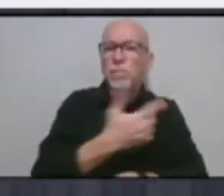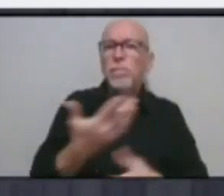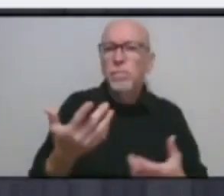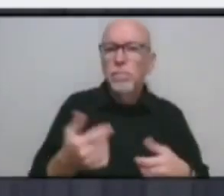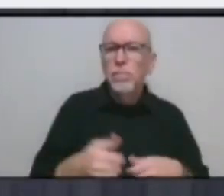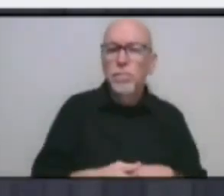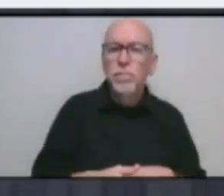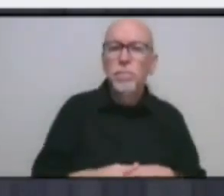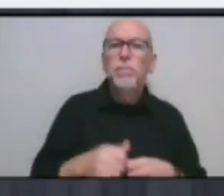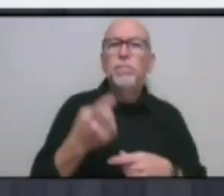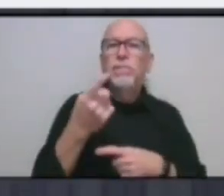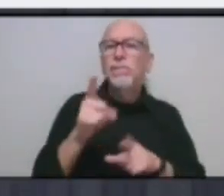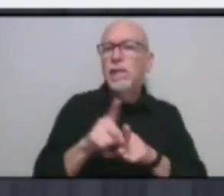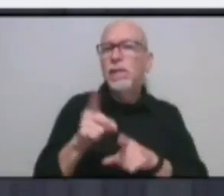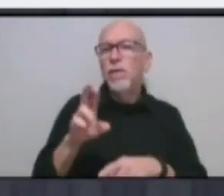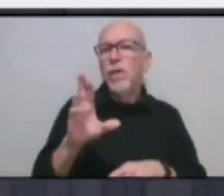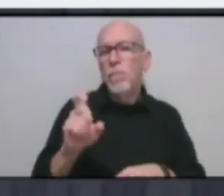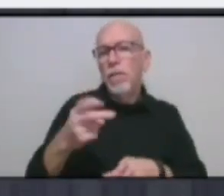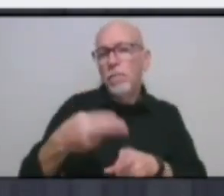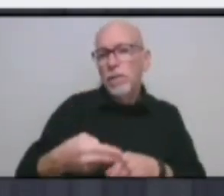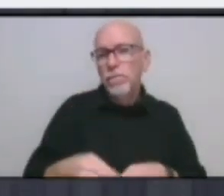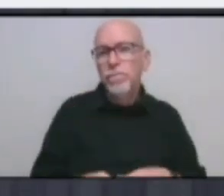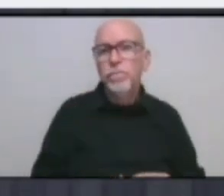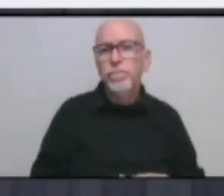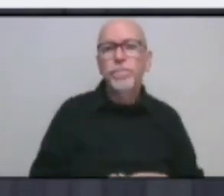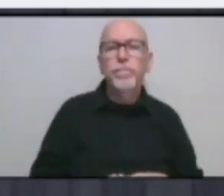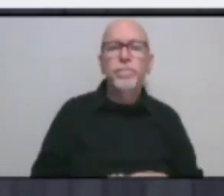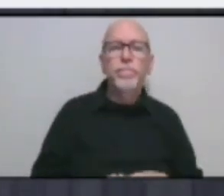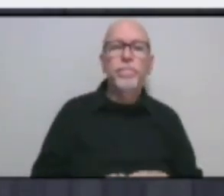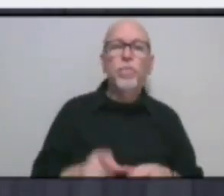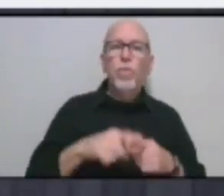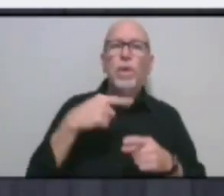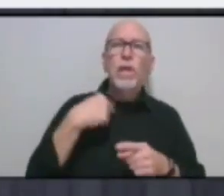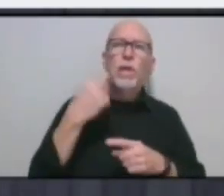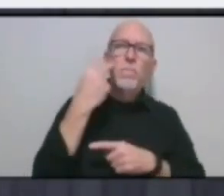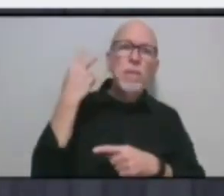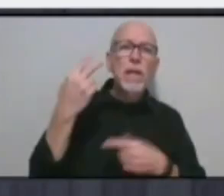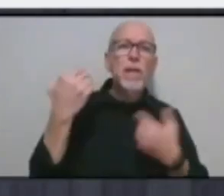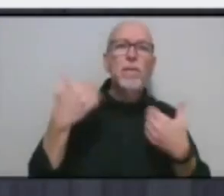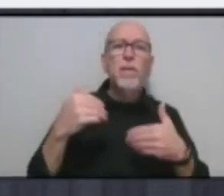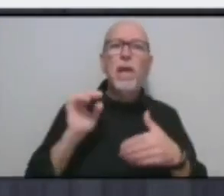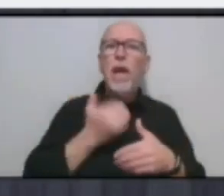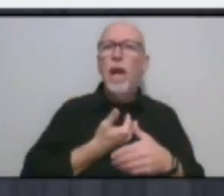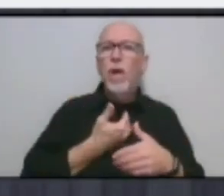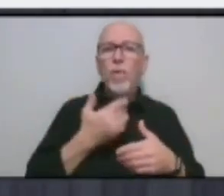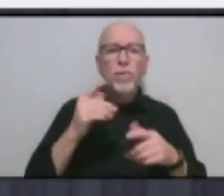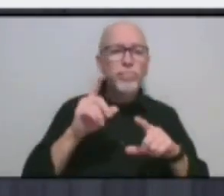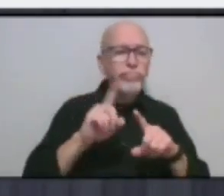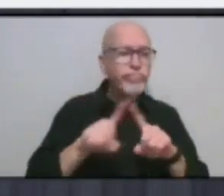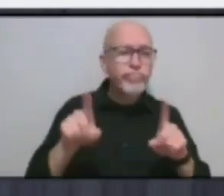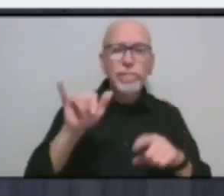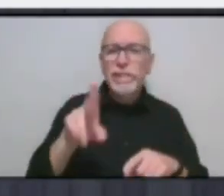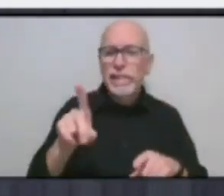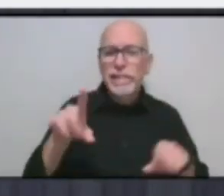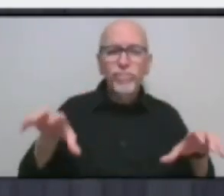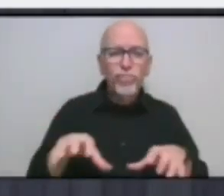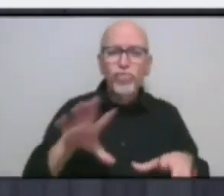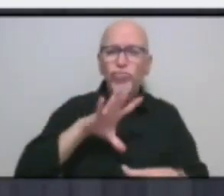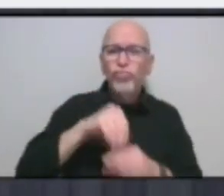Dr. Box mentioned. When I reflect on the groundbreaking and enduring contributions Indiana has made to the fight